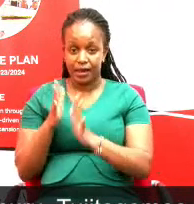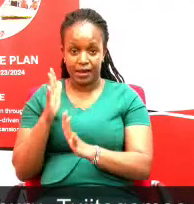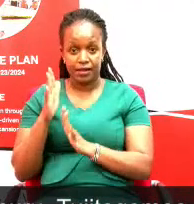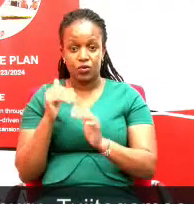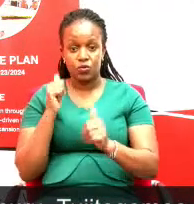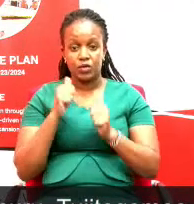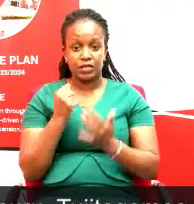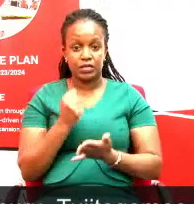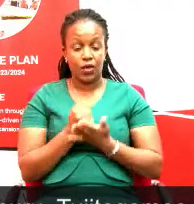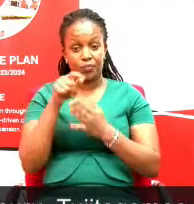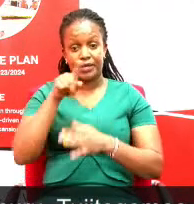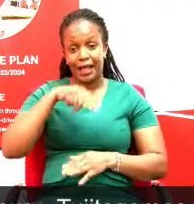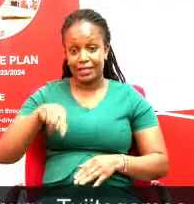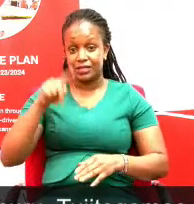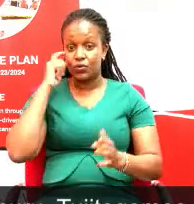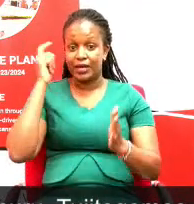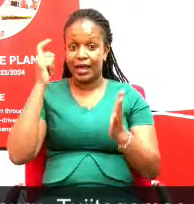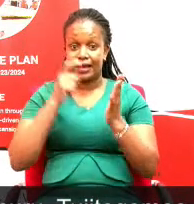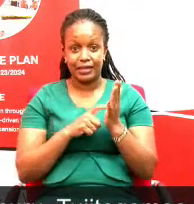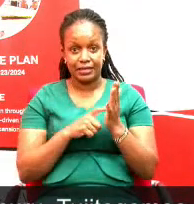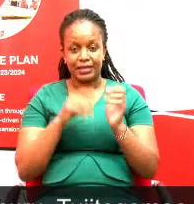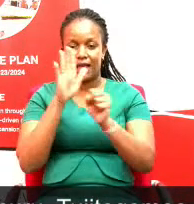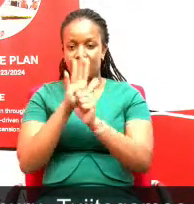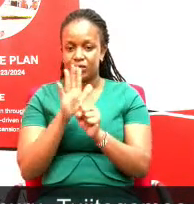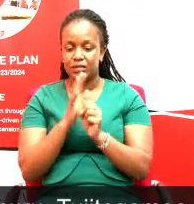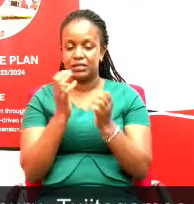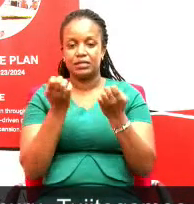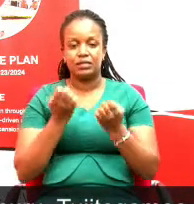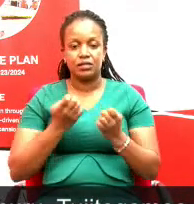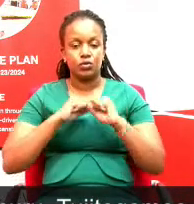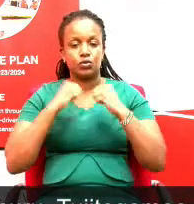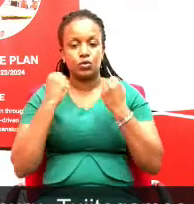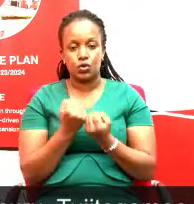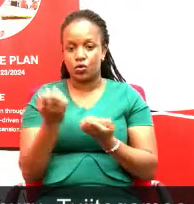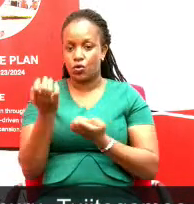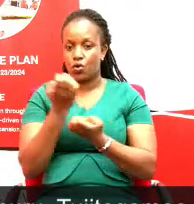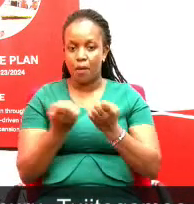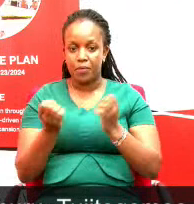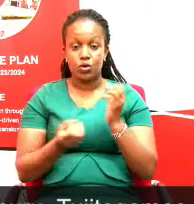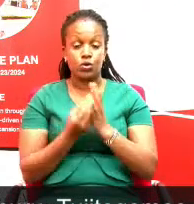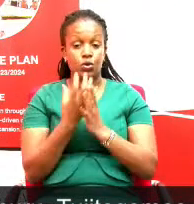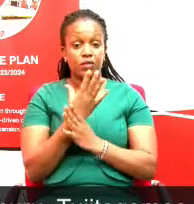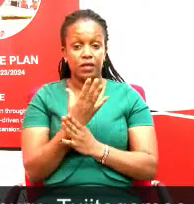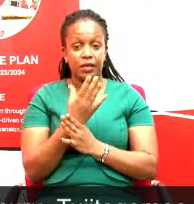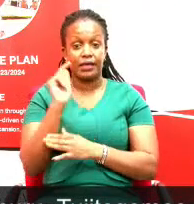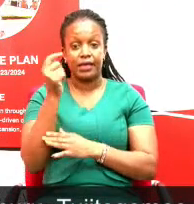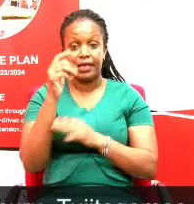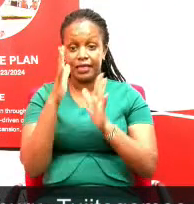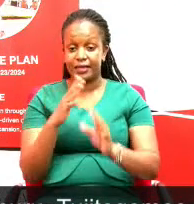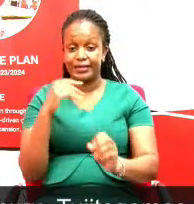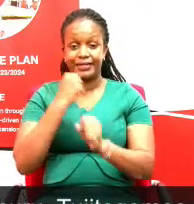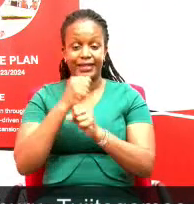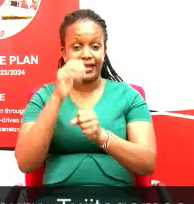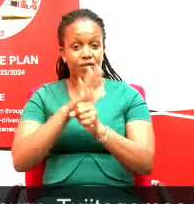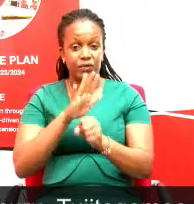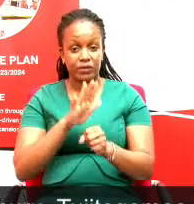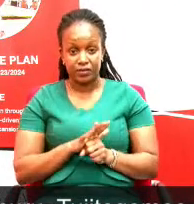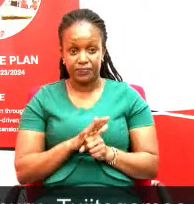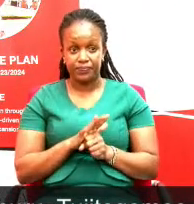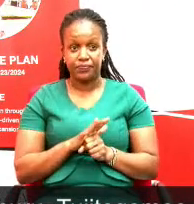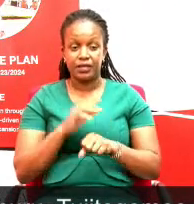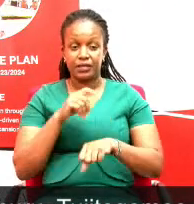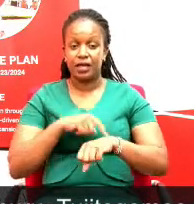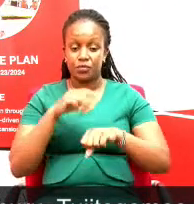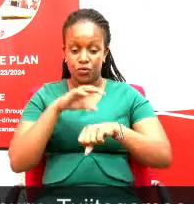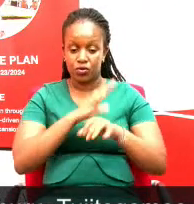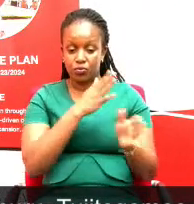has enabled us to realize that much needed socioeconomic growth. Kenya has made a lot of stride. If you get an